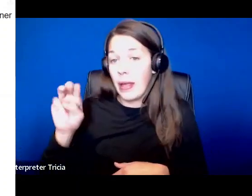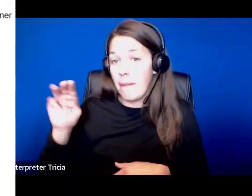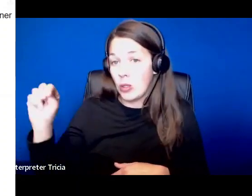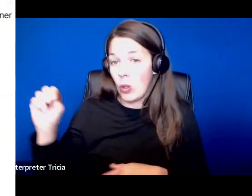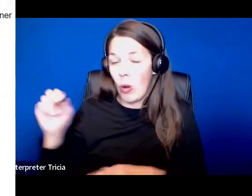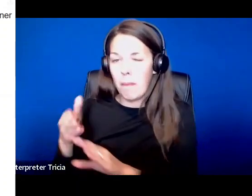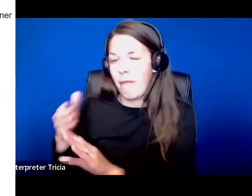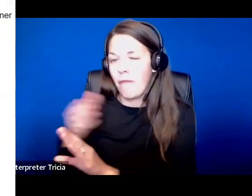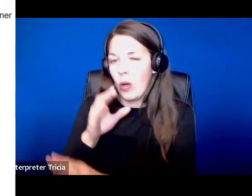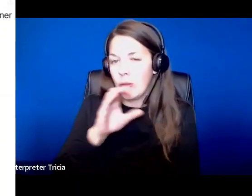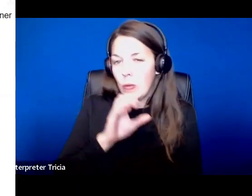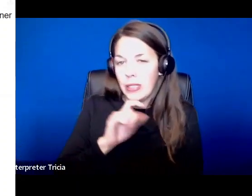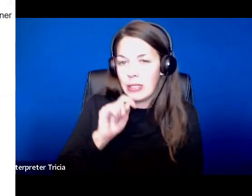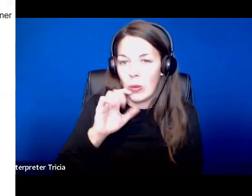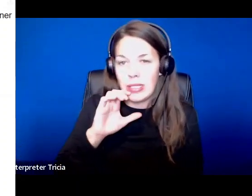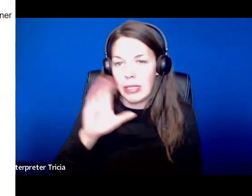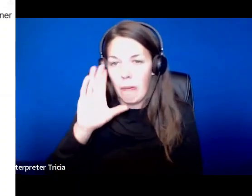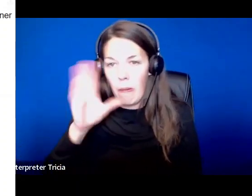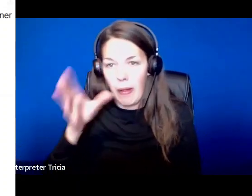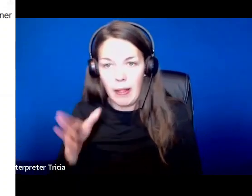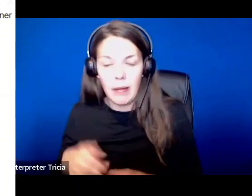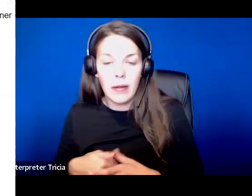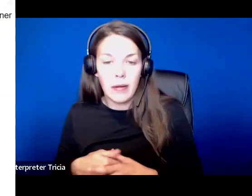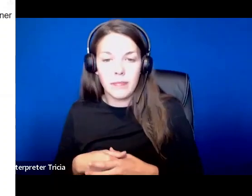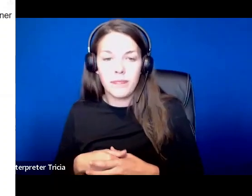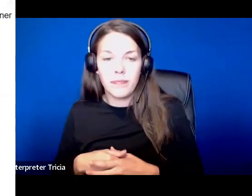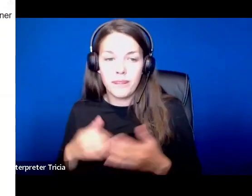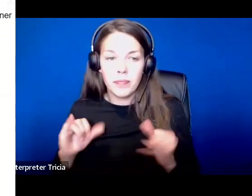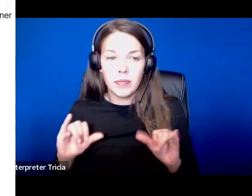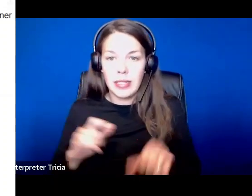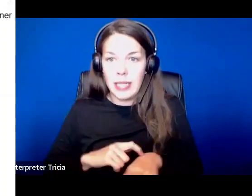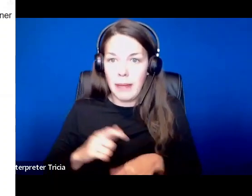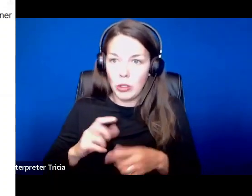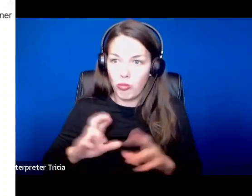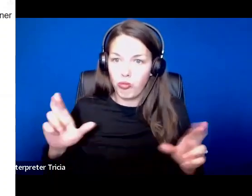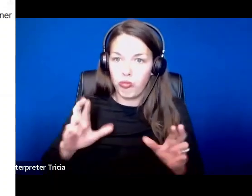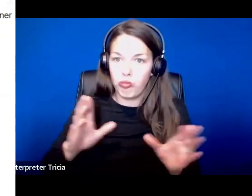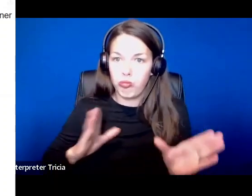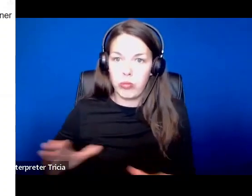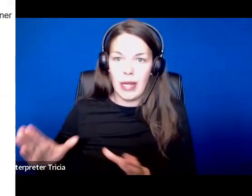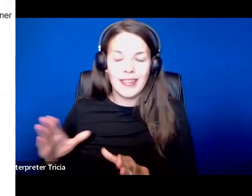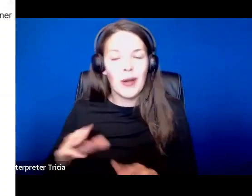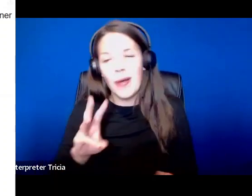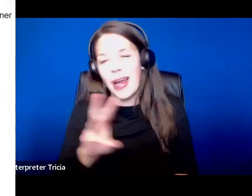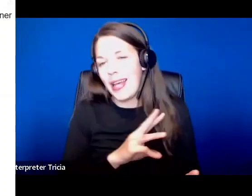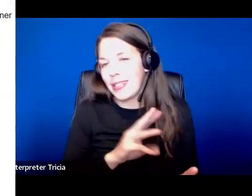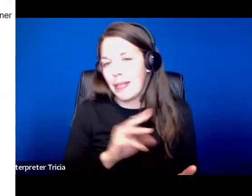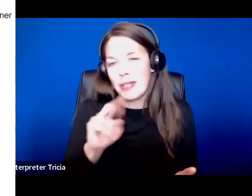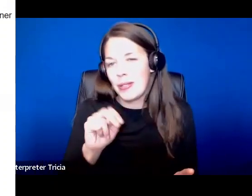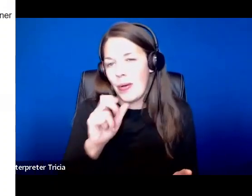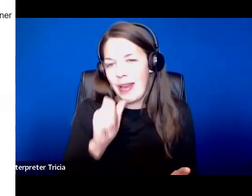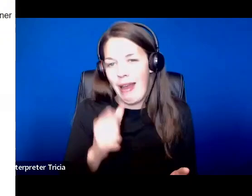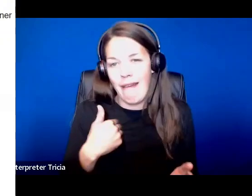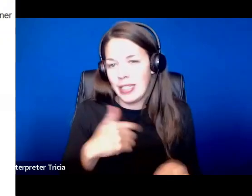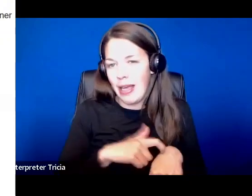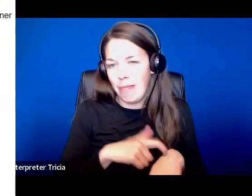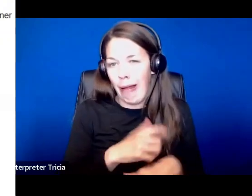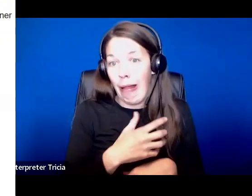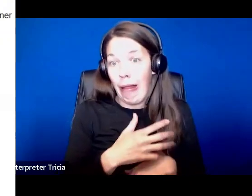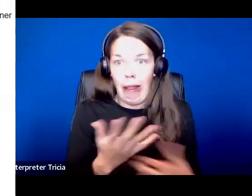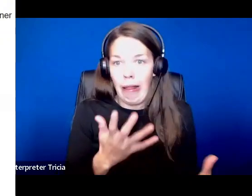Twin Cities, but there's still a little time to gear up where there isn't in Western Minnesota.